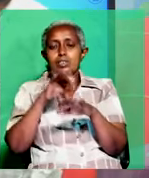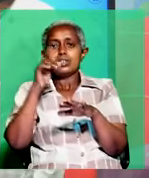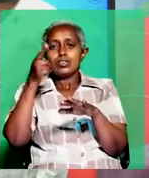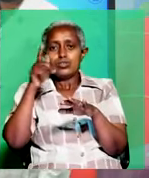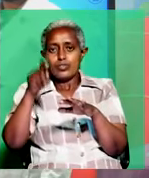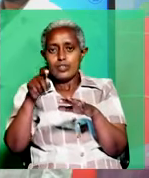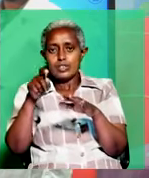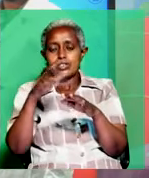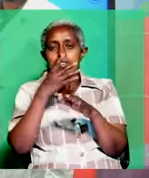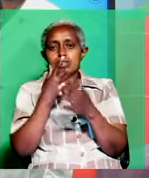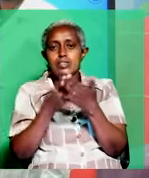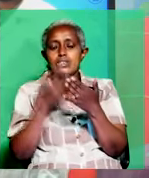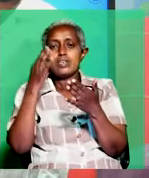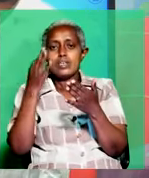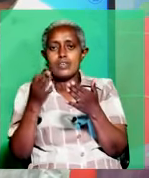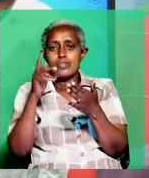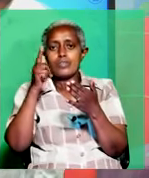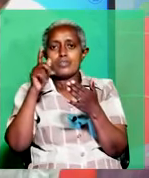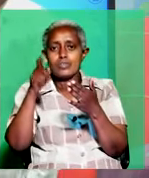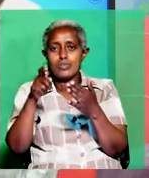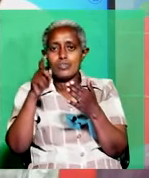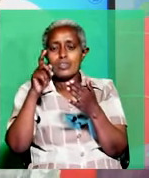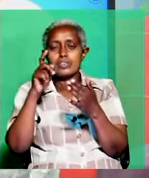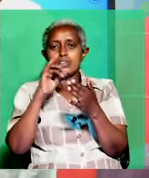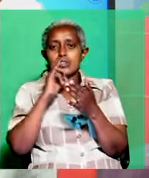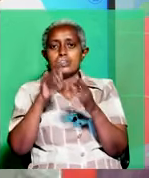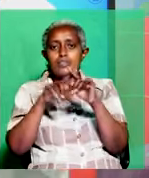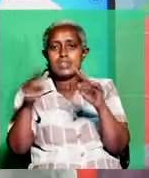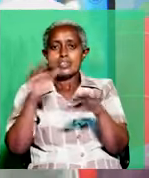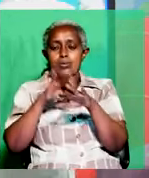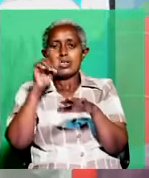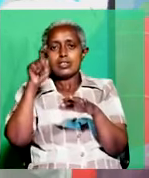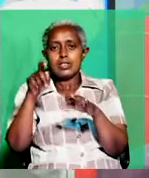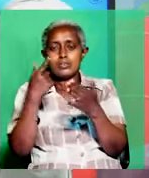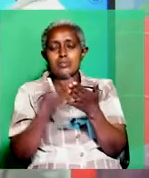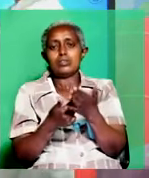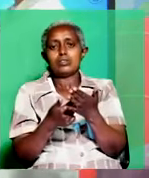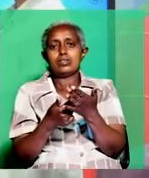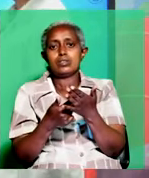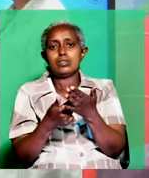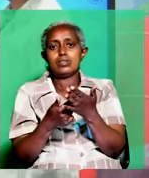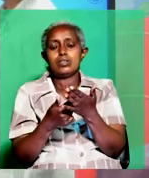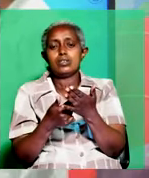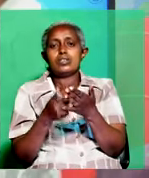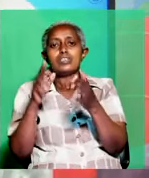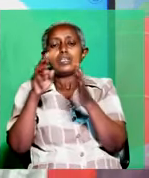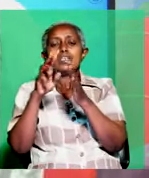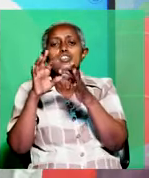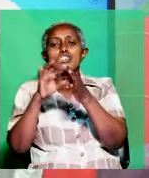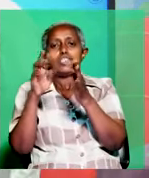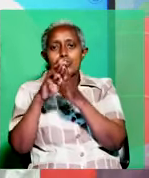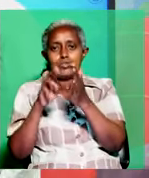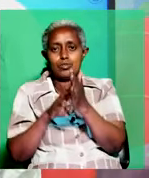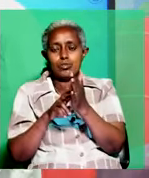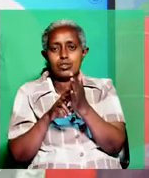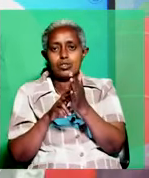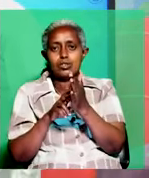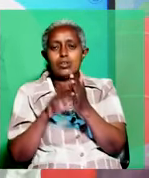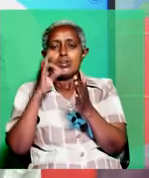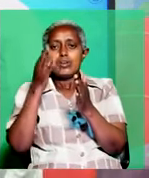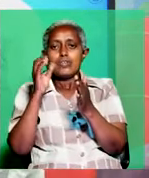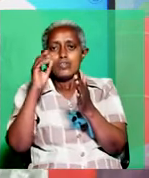then f of g of x is differentiable at x with this. It's a chain rule. For